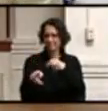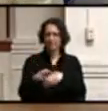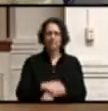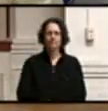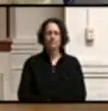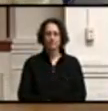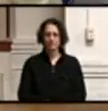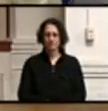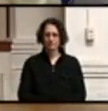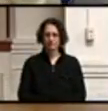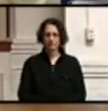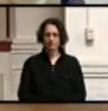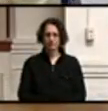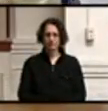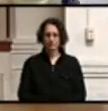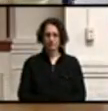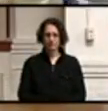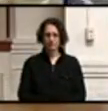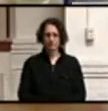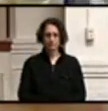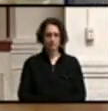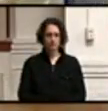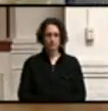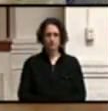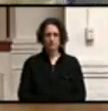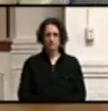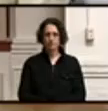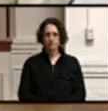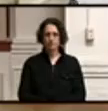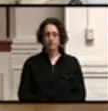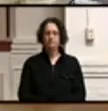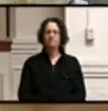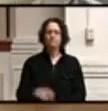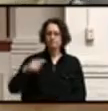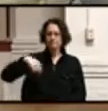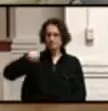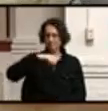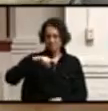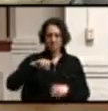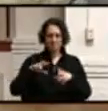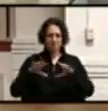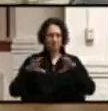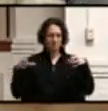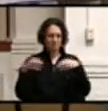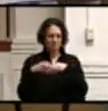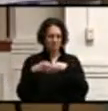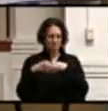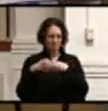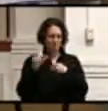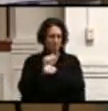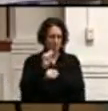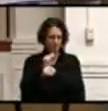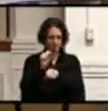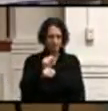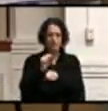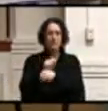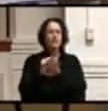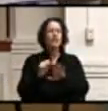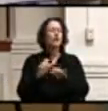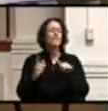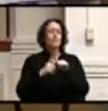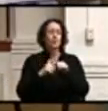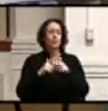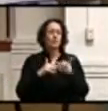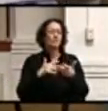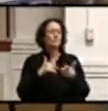fire projects team in committee. But before we do that, I want to say thank you for having